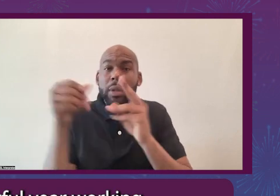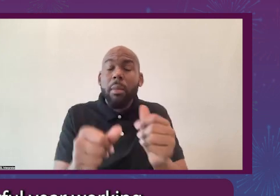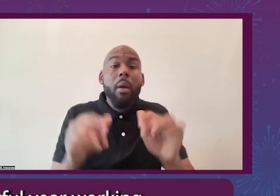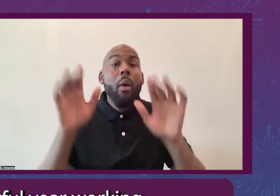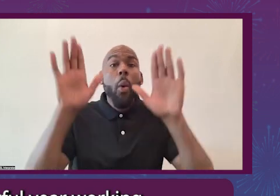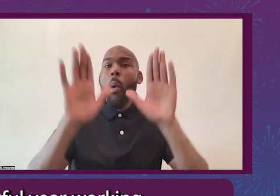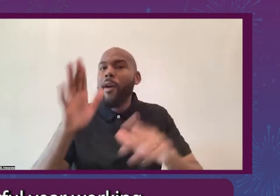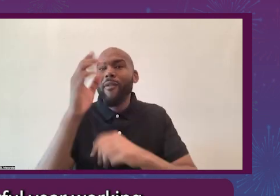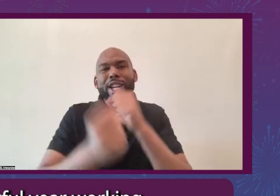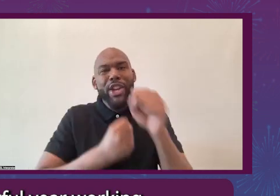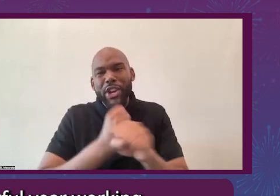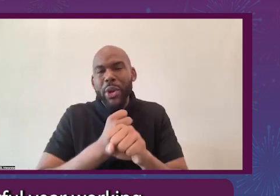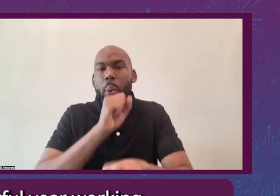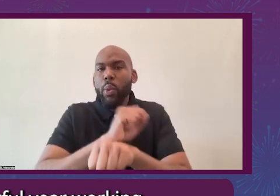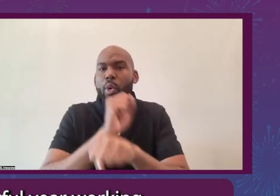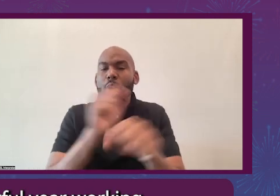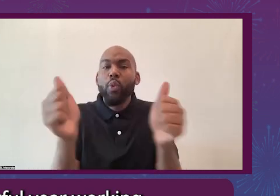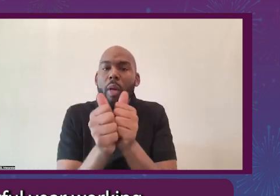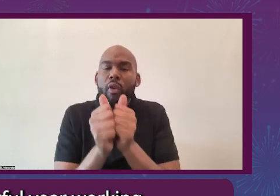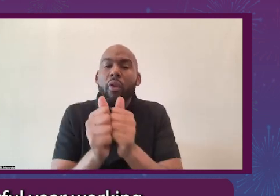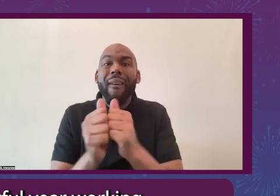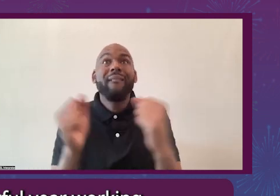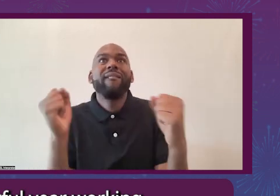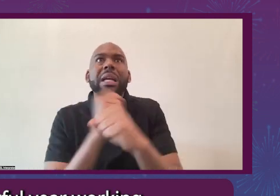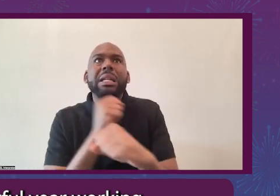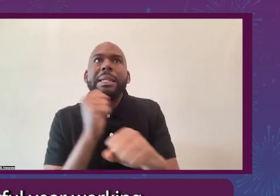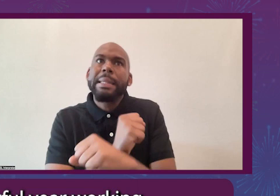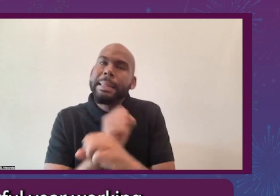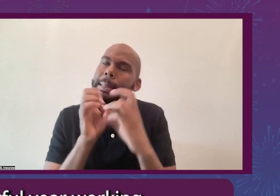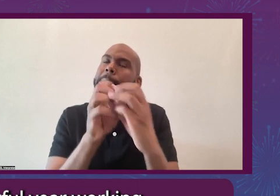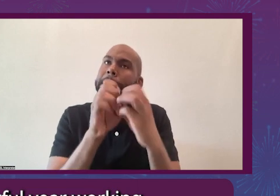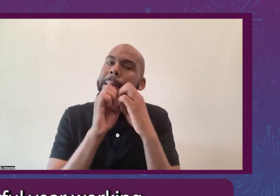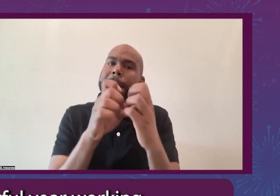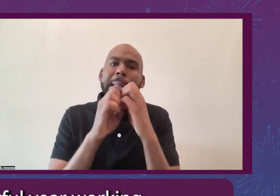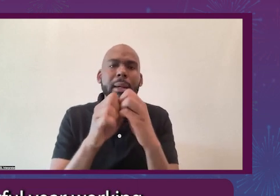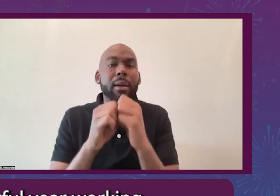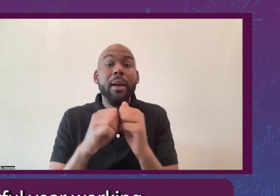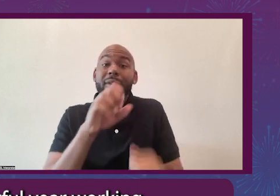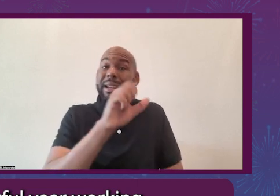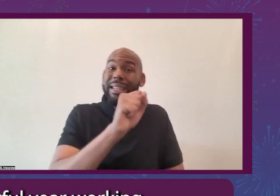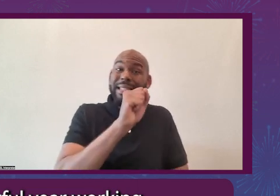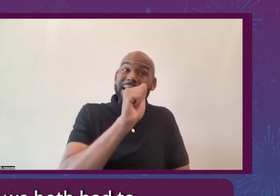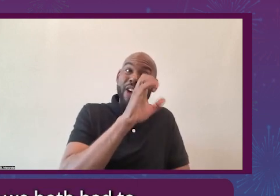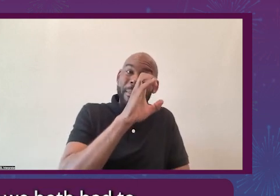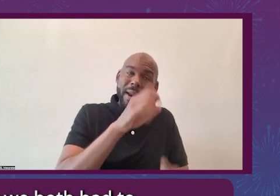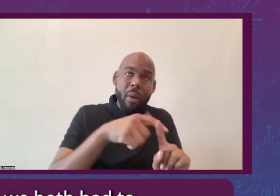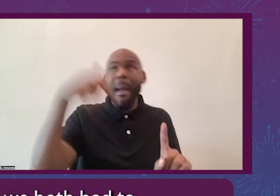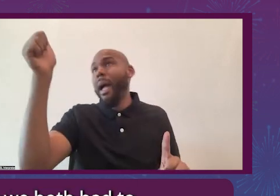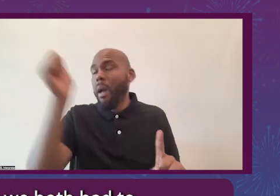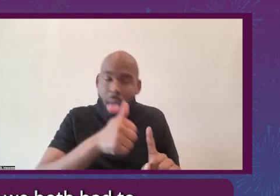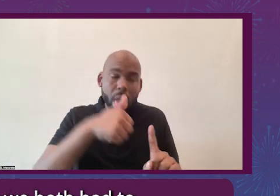year. And we spent a wonderful year working together, fighting every way up from Berkeley